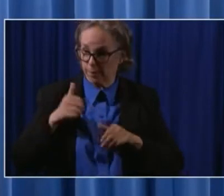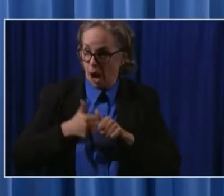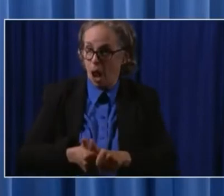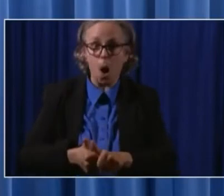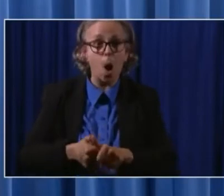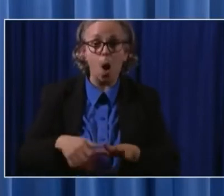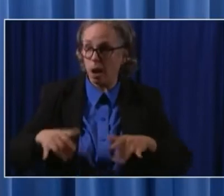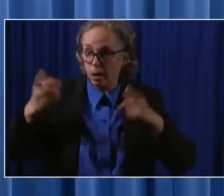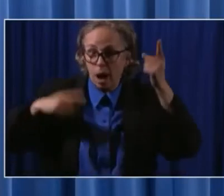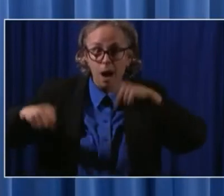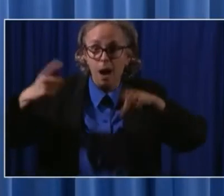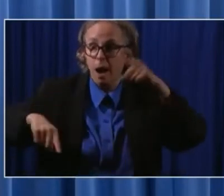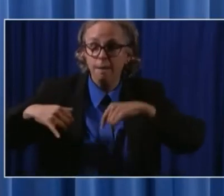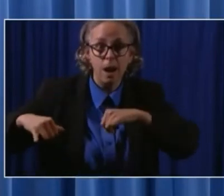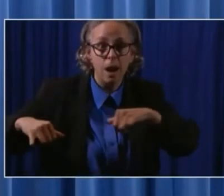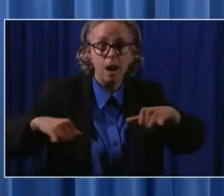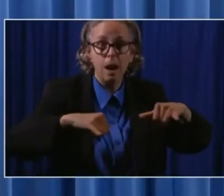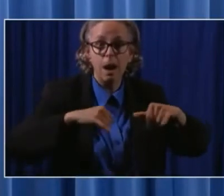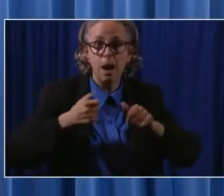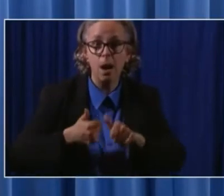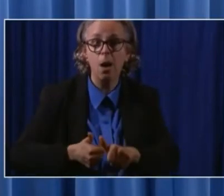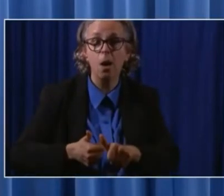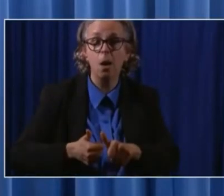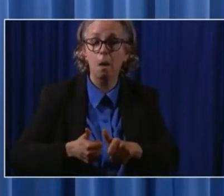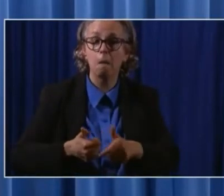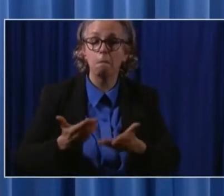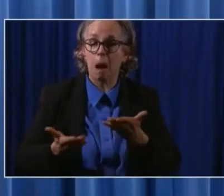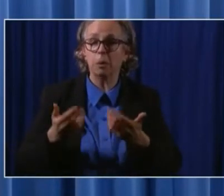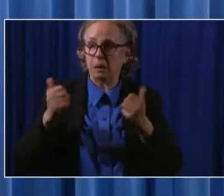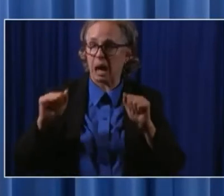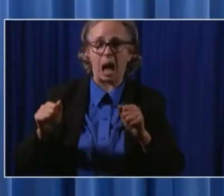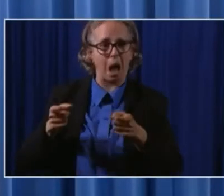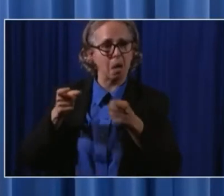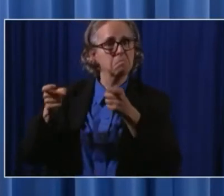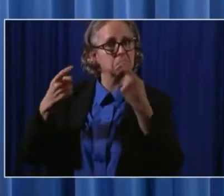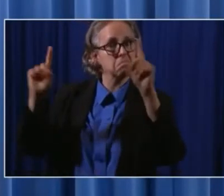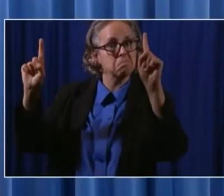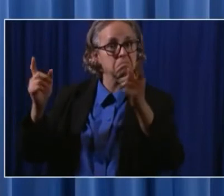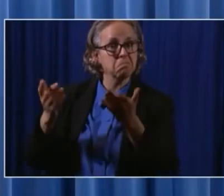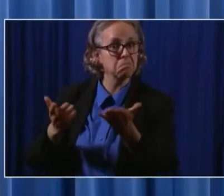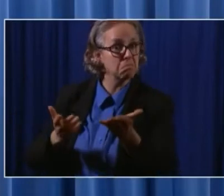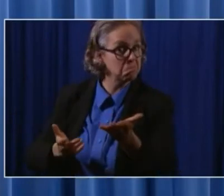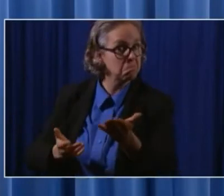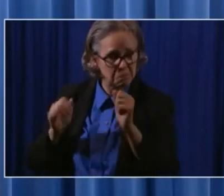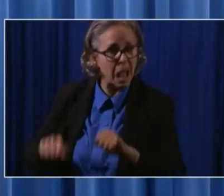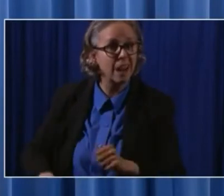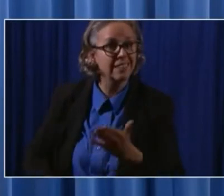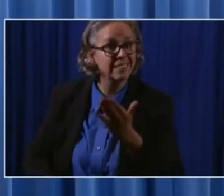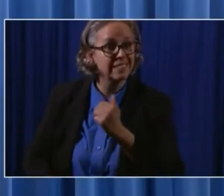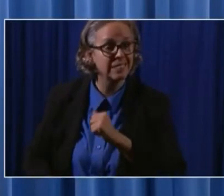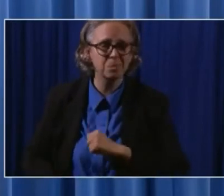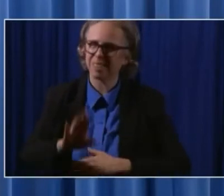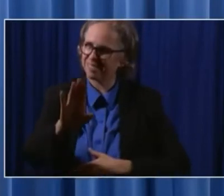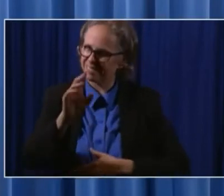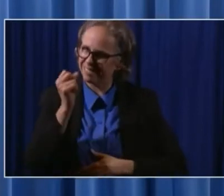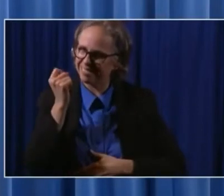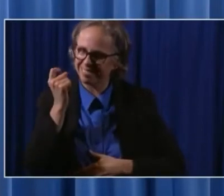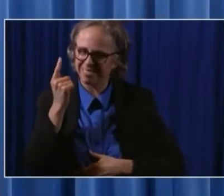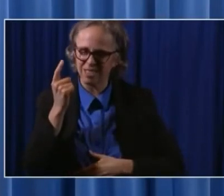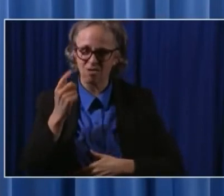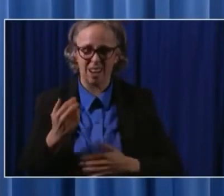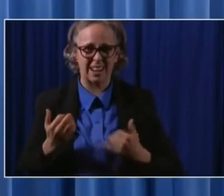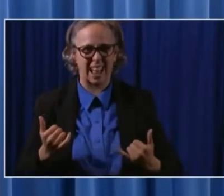we do everything that we can to stay safe, yeah, we can control this. We can control this. But we're at a tipping point. This thing